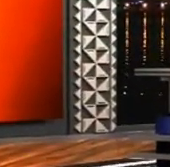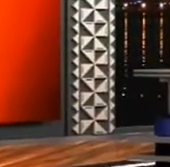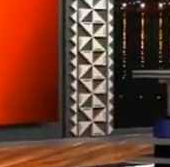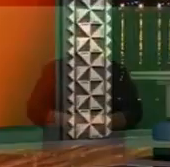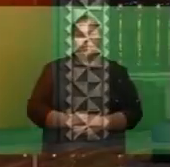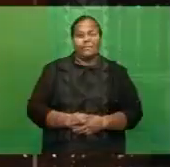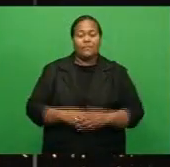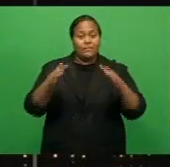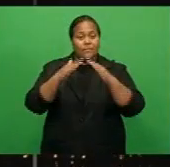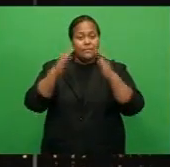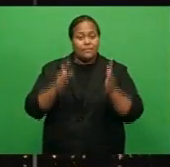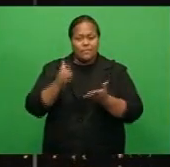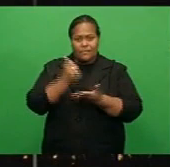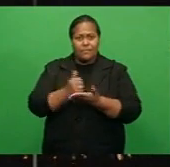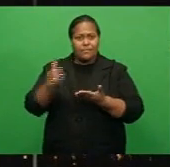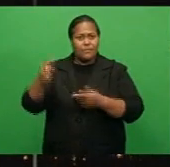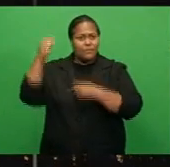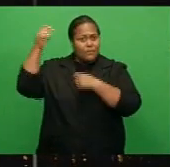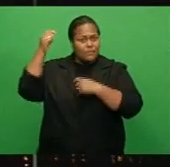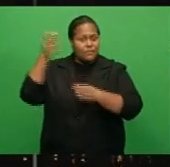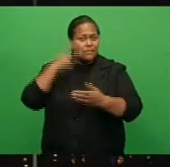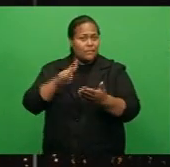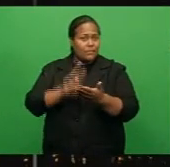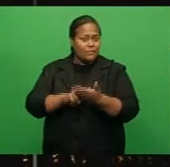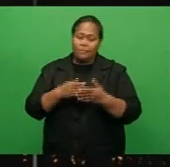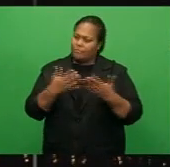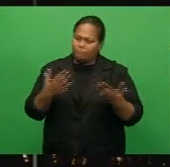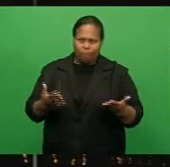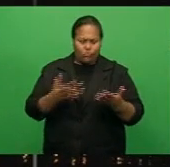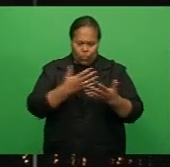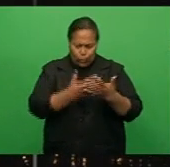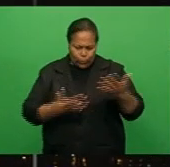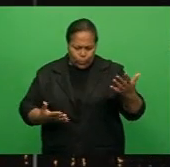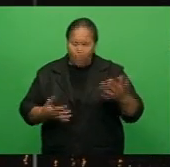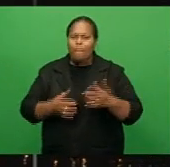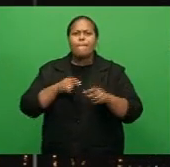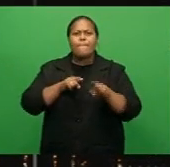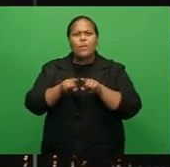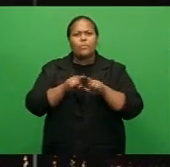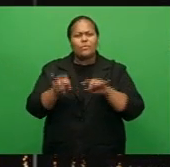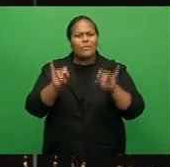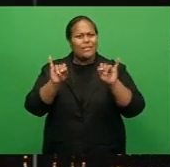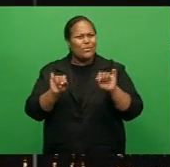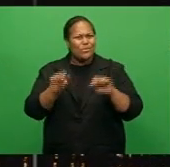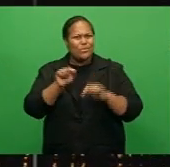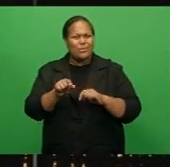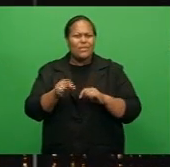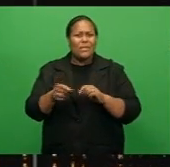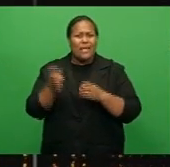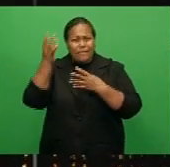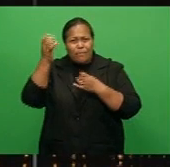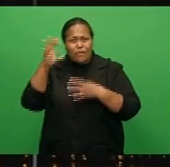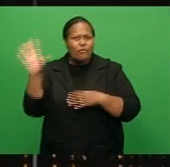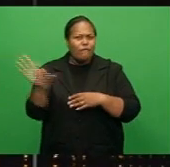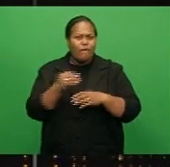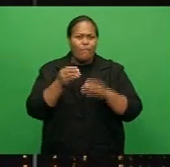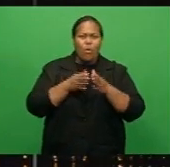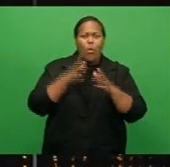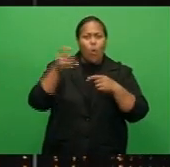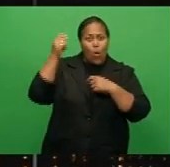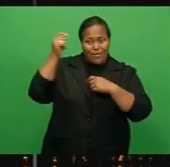The Housing Authority audit report has highlighted that in many cases, information requested by the Auditor General's team was not